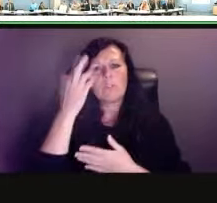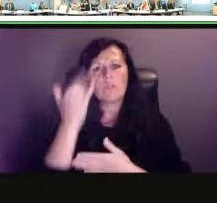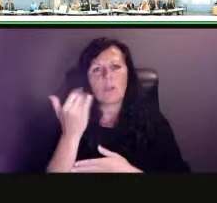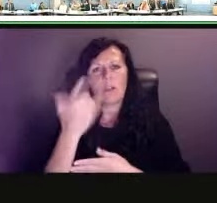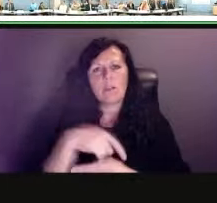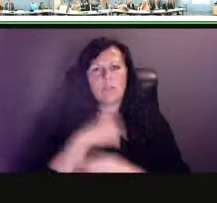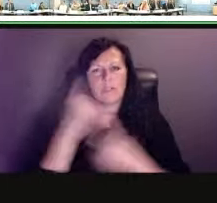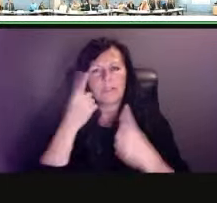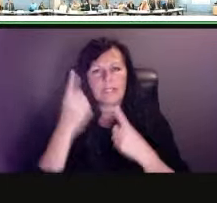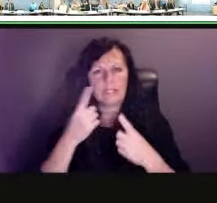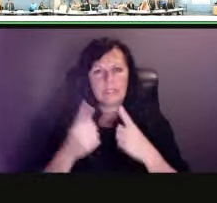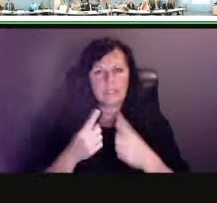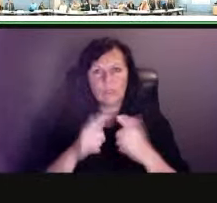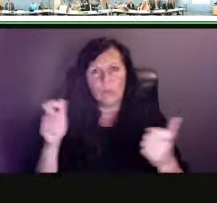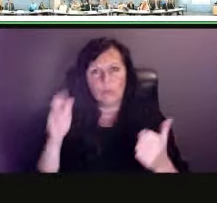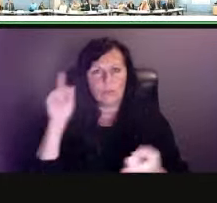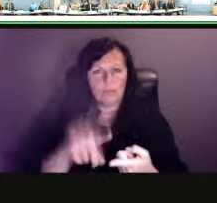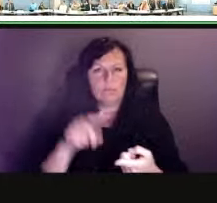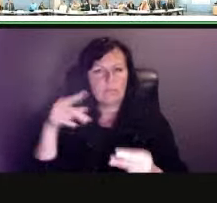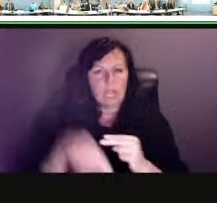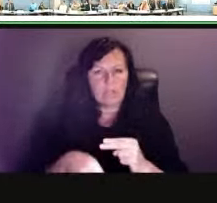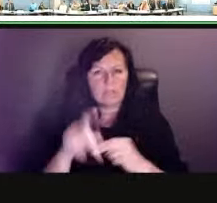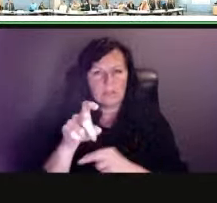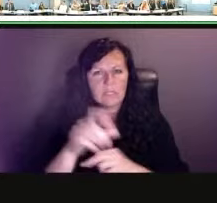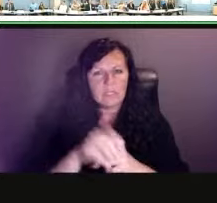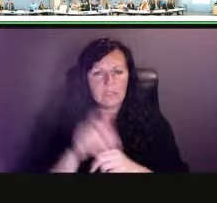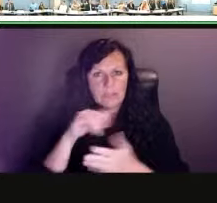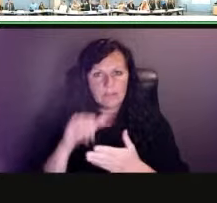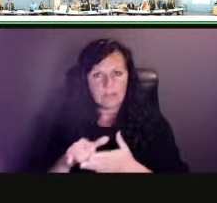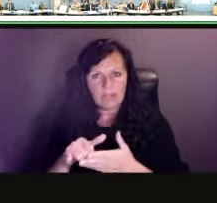cuts, is because that is what the general fund does?